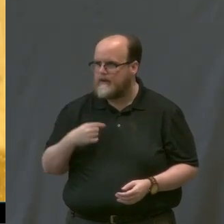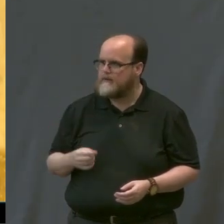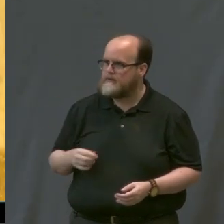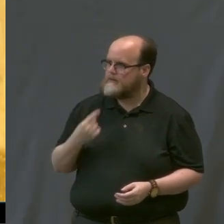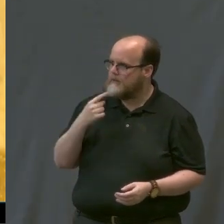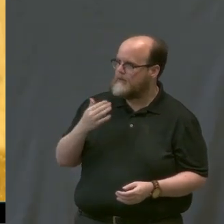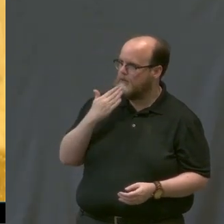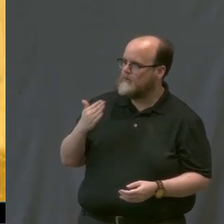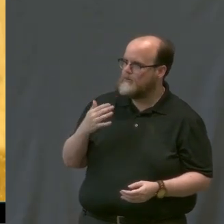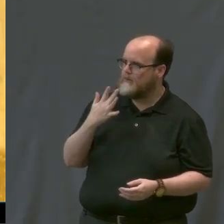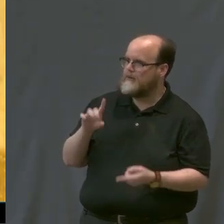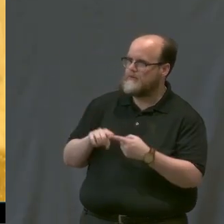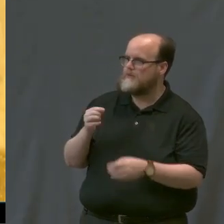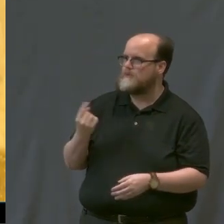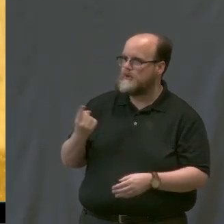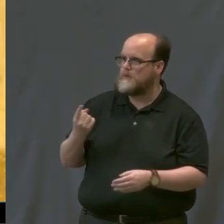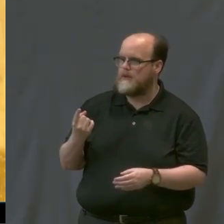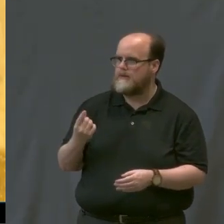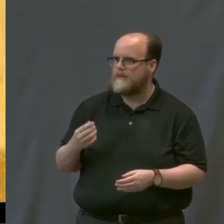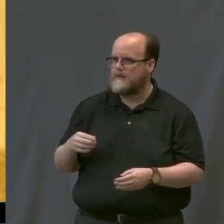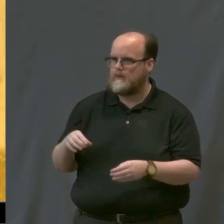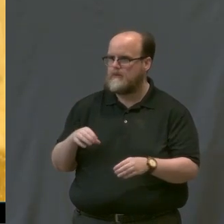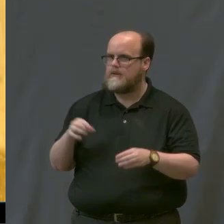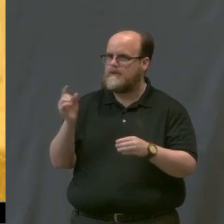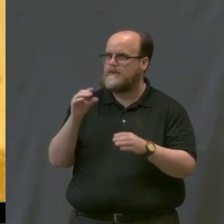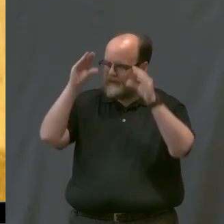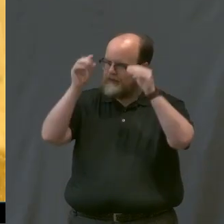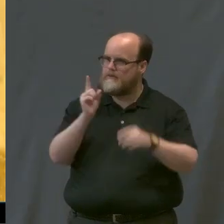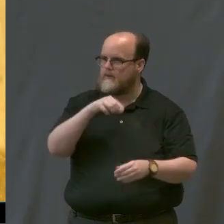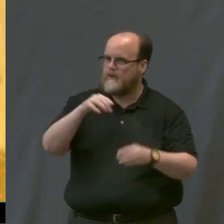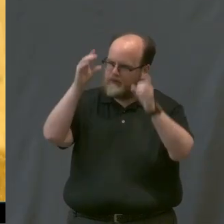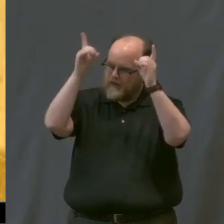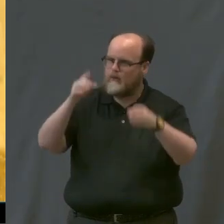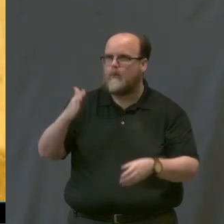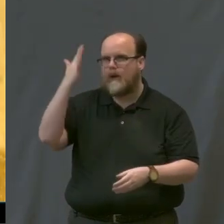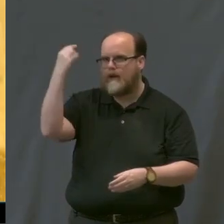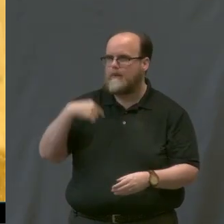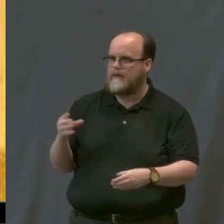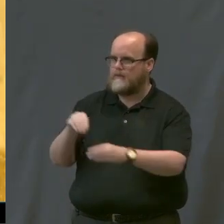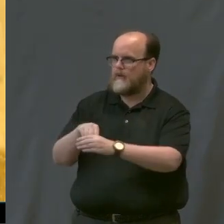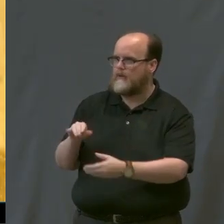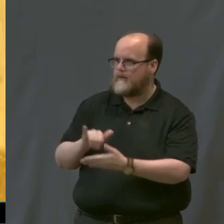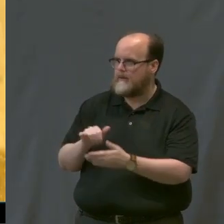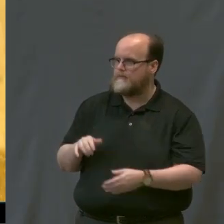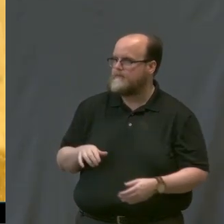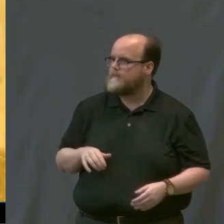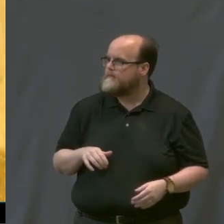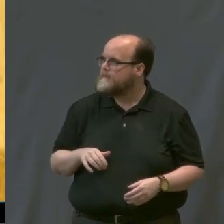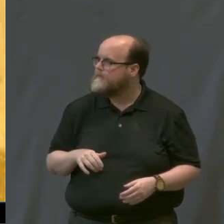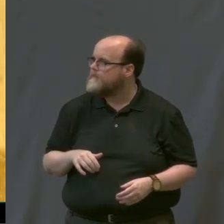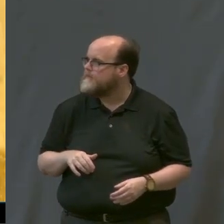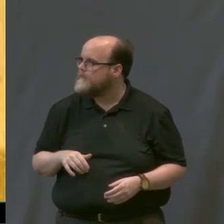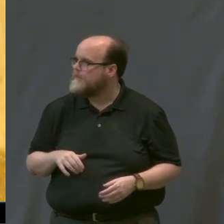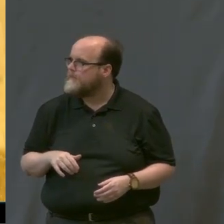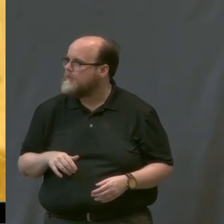then I become partaker in his evil deeds? What do you think? What is your understanding of Scripture concerning